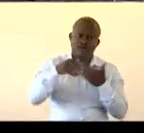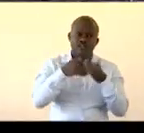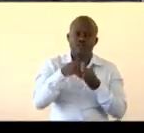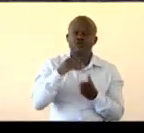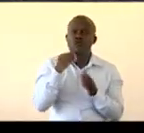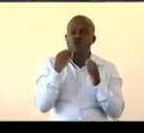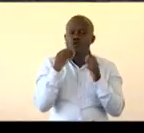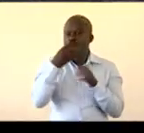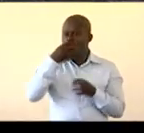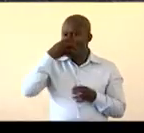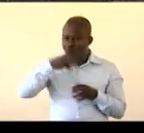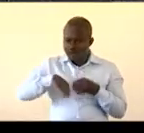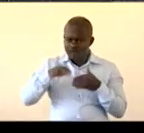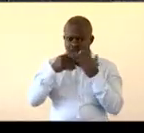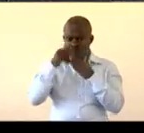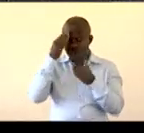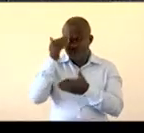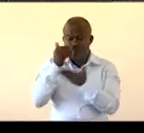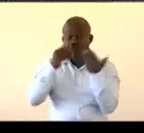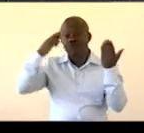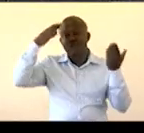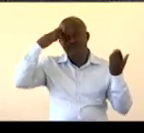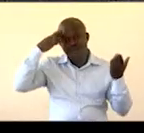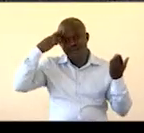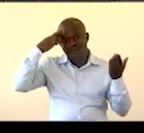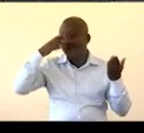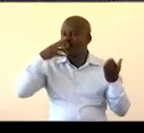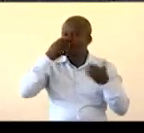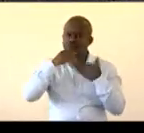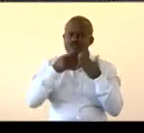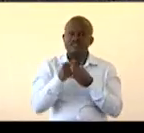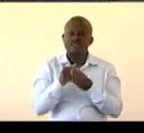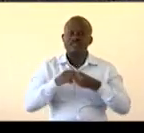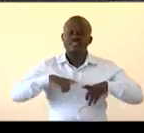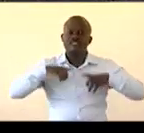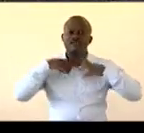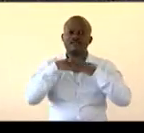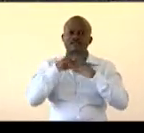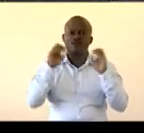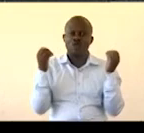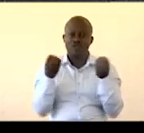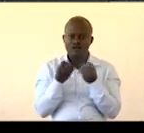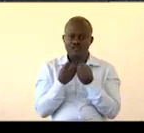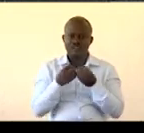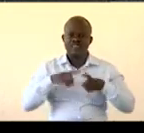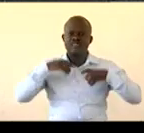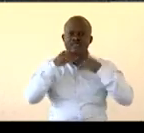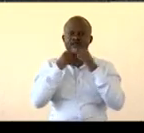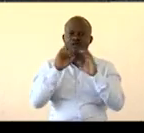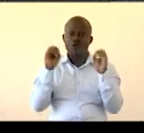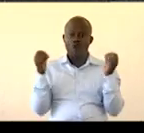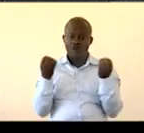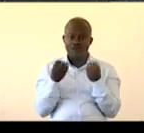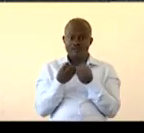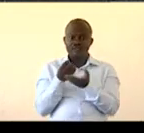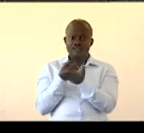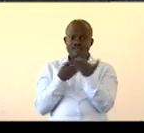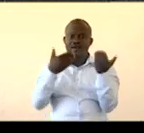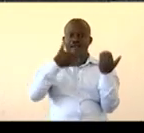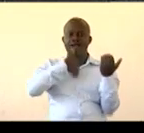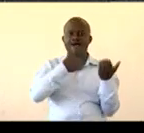temperature. Because remember, plants are living organisms. Living organisms